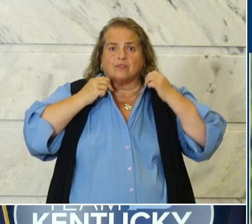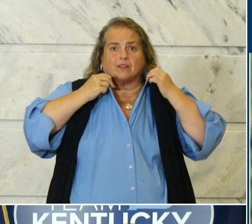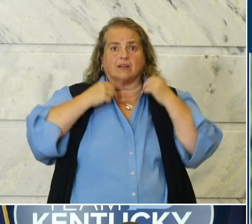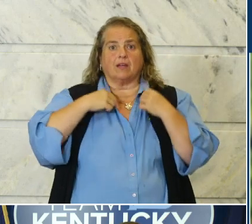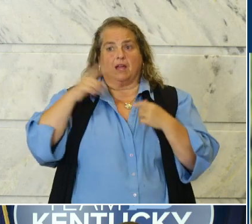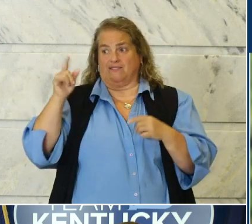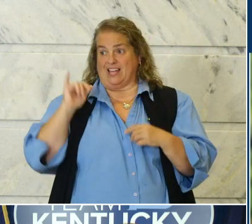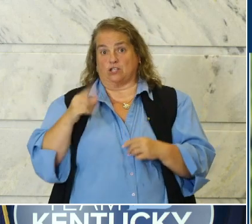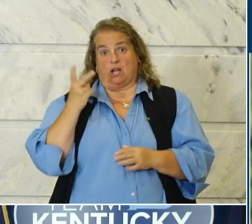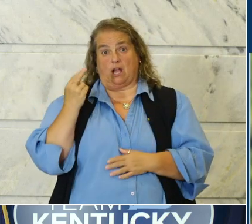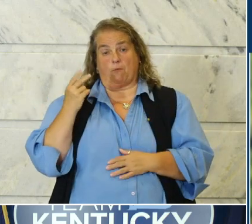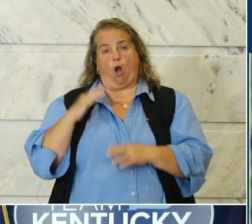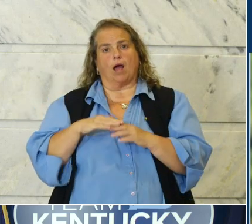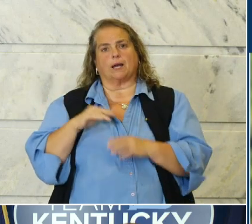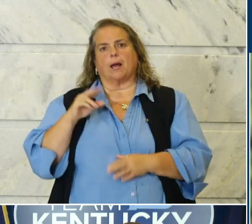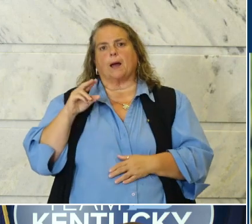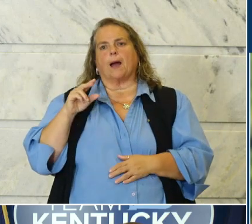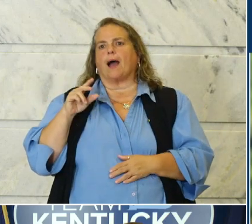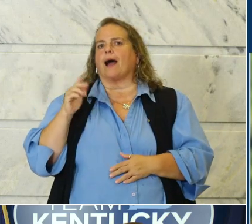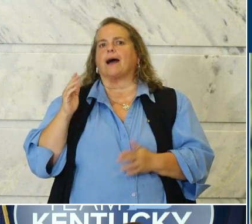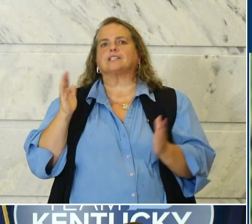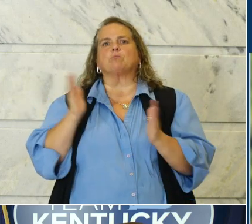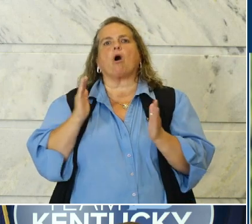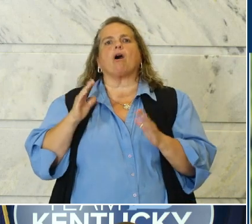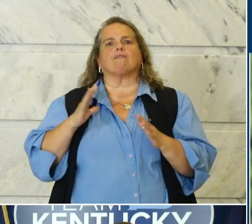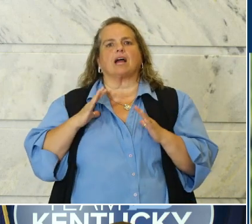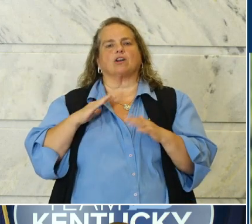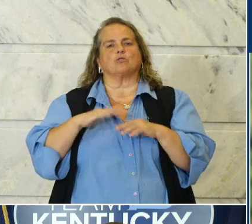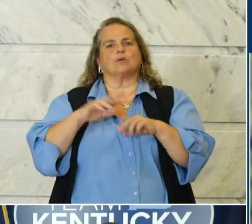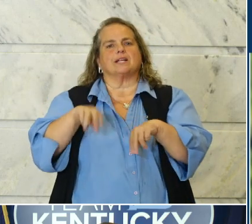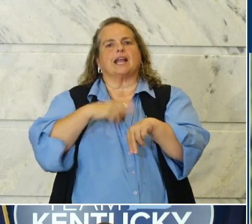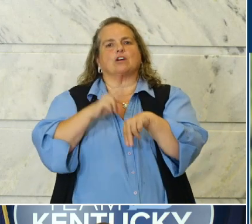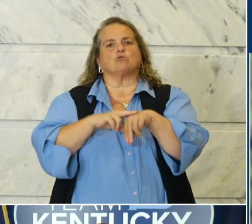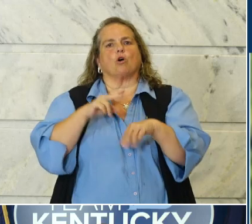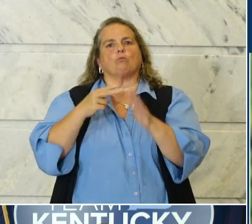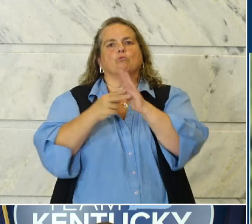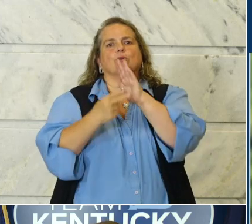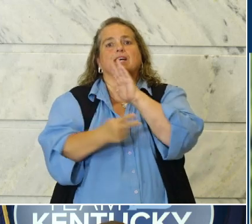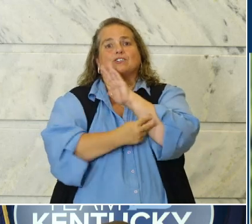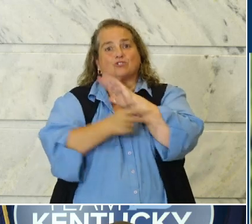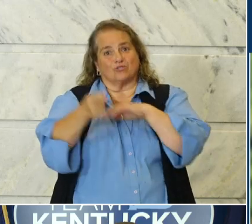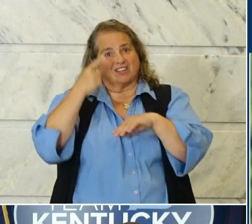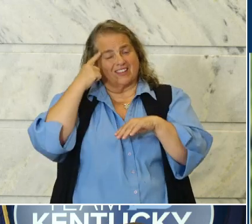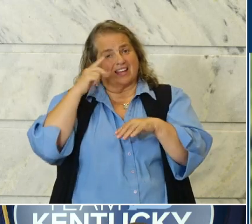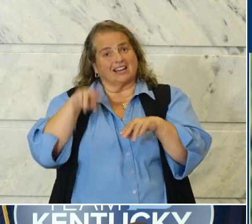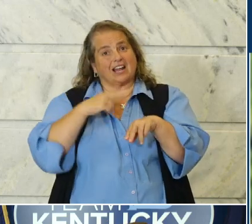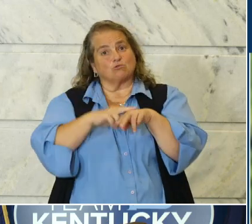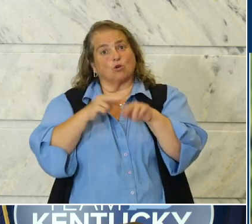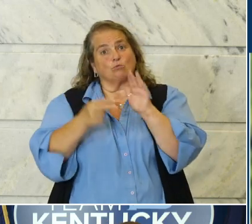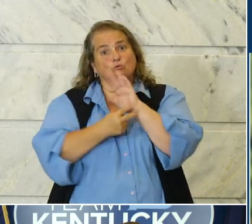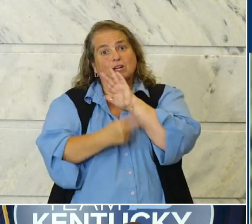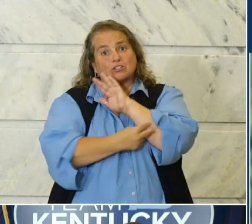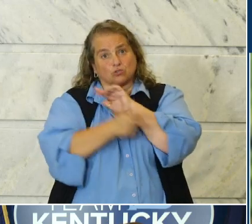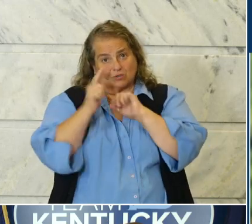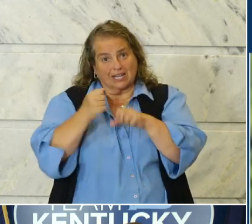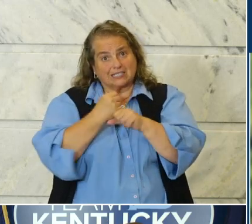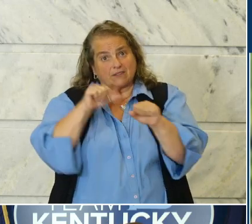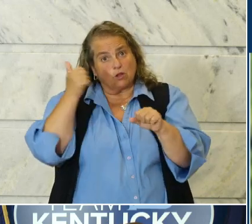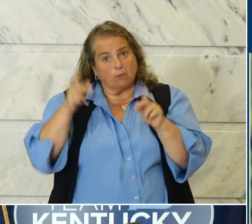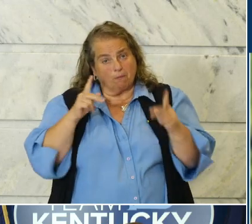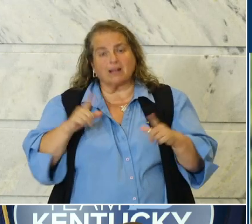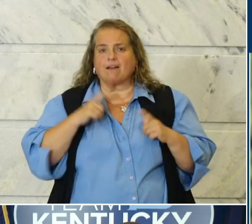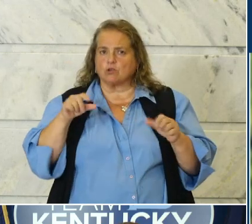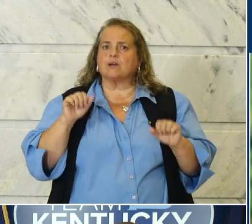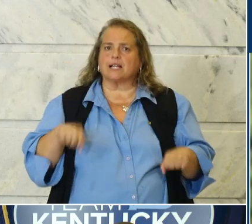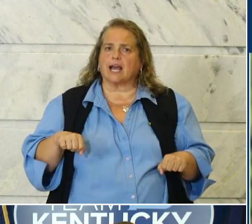mini vacation to Natural Bridge. And you wouldn't think on a mini vacation to Natural Bridge you could be saving other people's lives. They are.